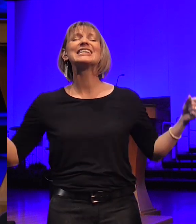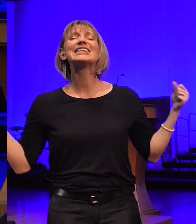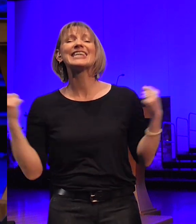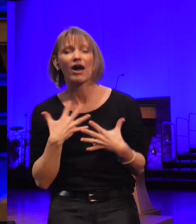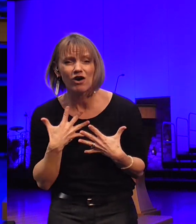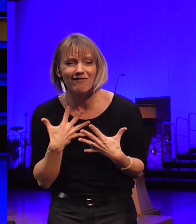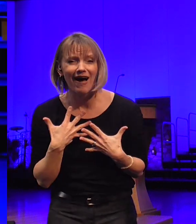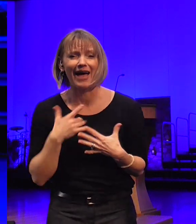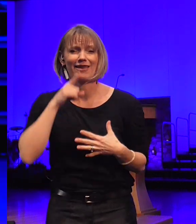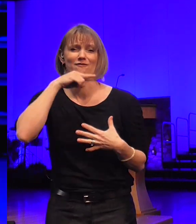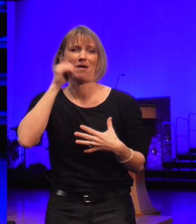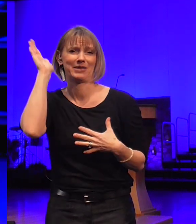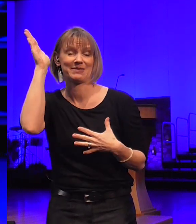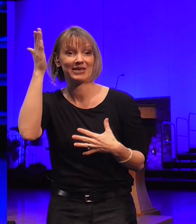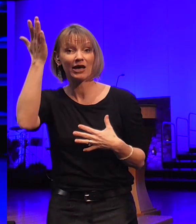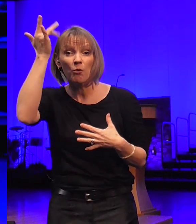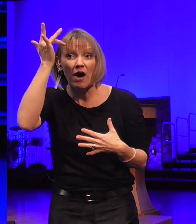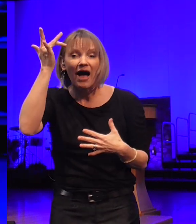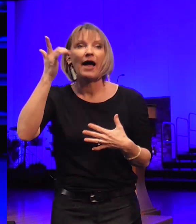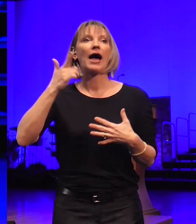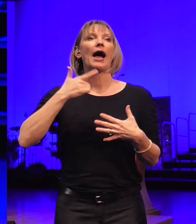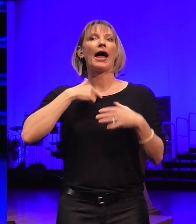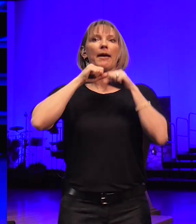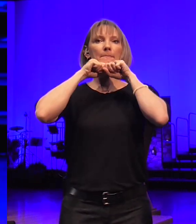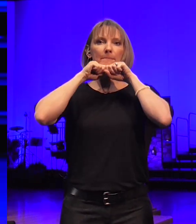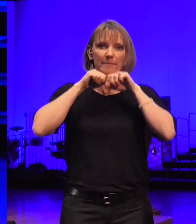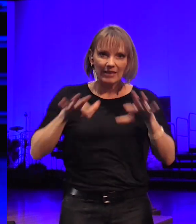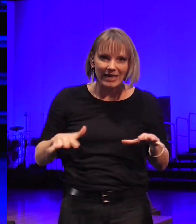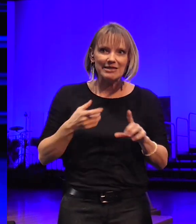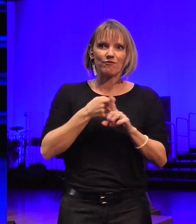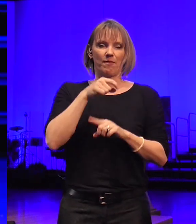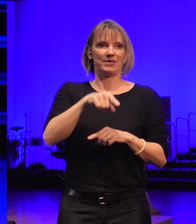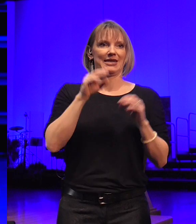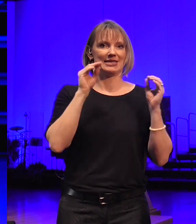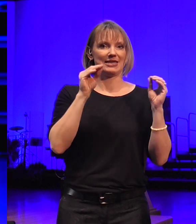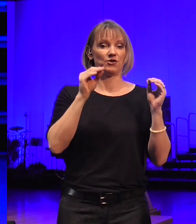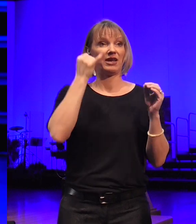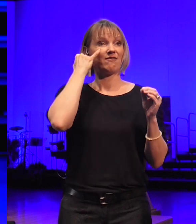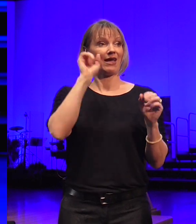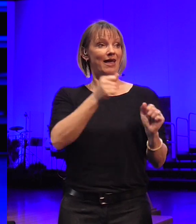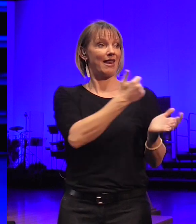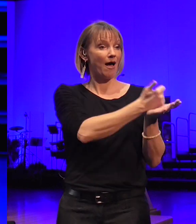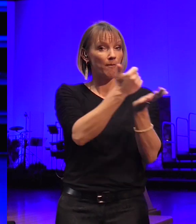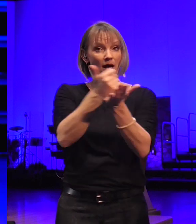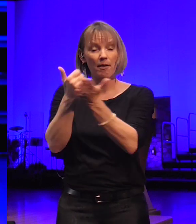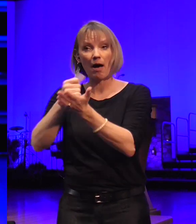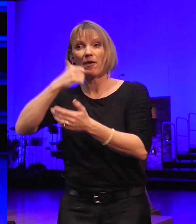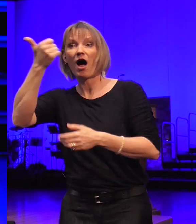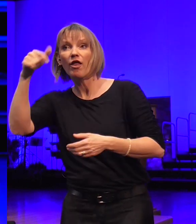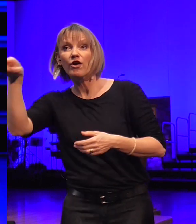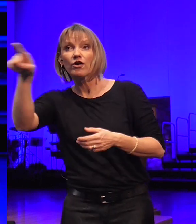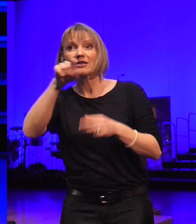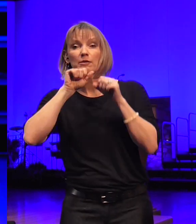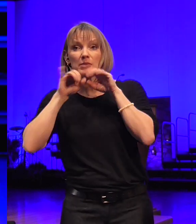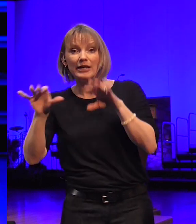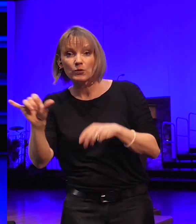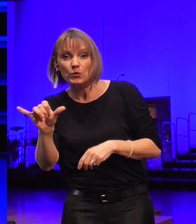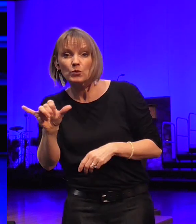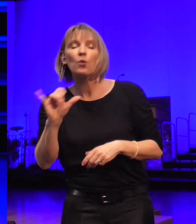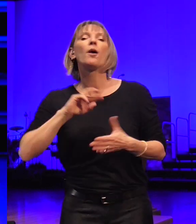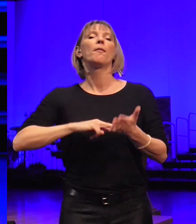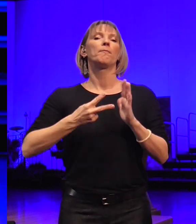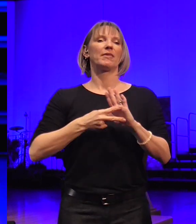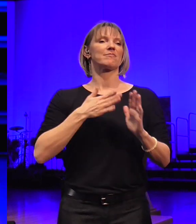but I do it because I've been so blessed by this teaching, and if I can help someone else be blessed by it too, I've lived